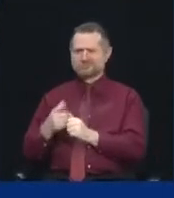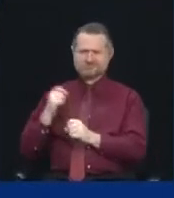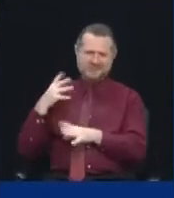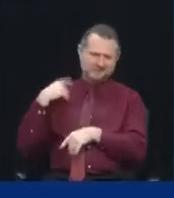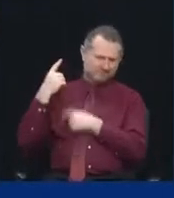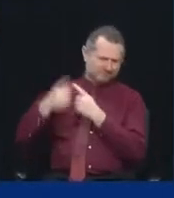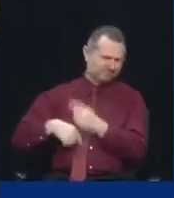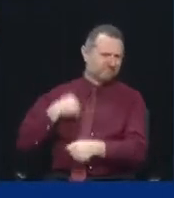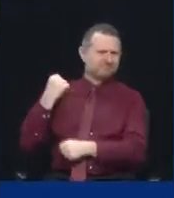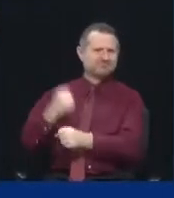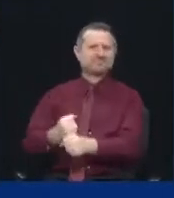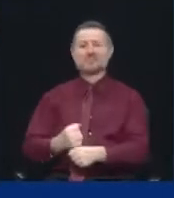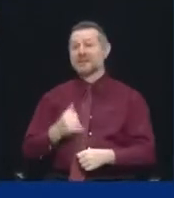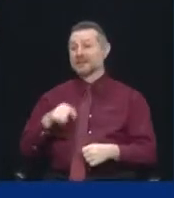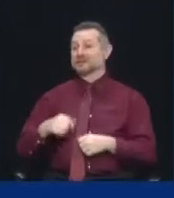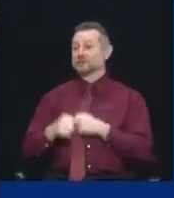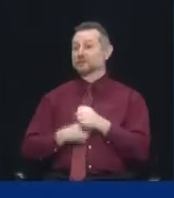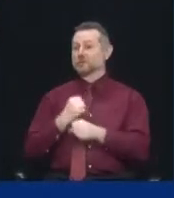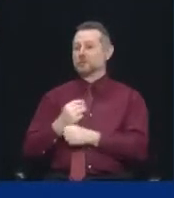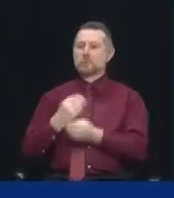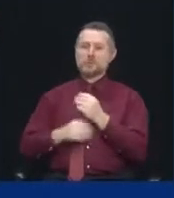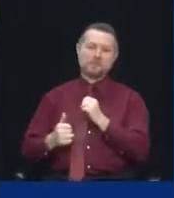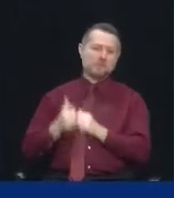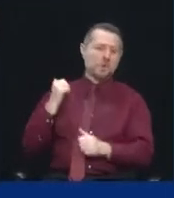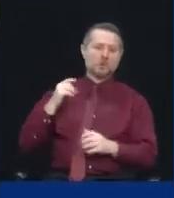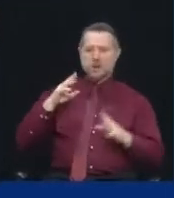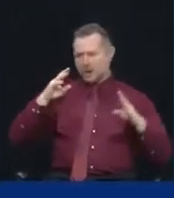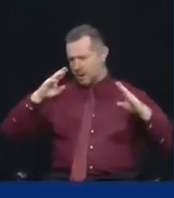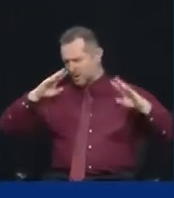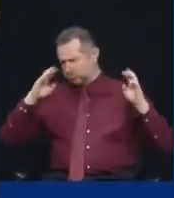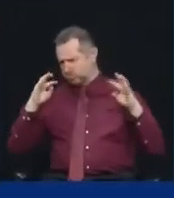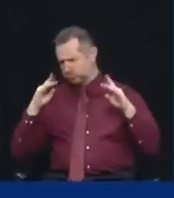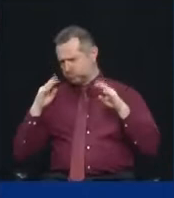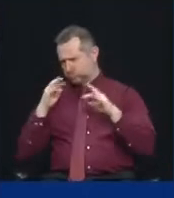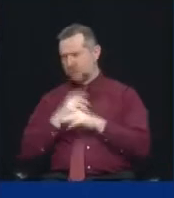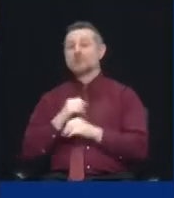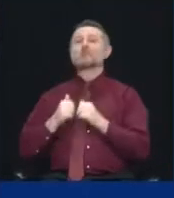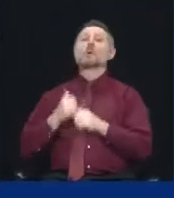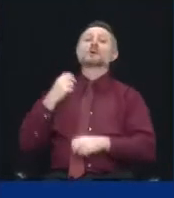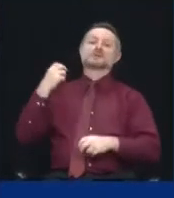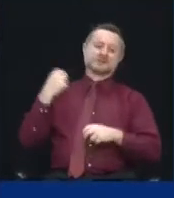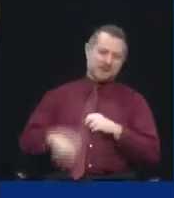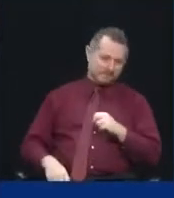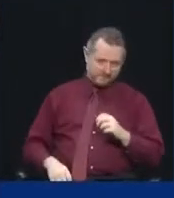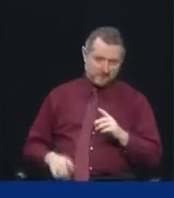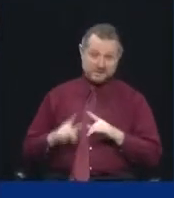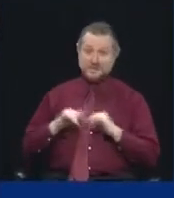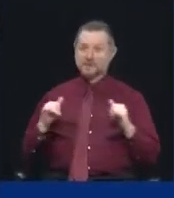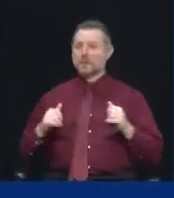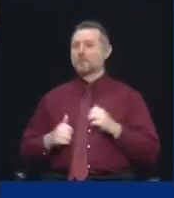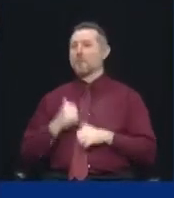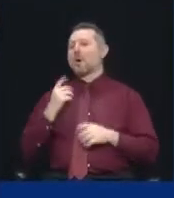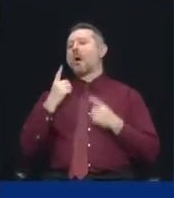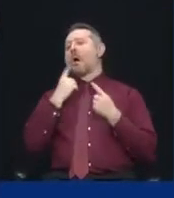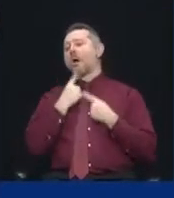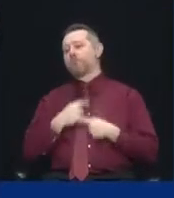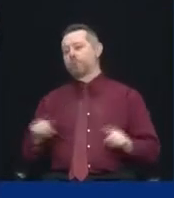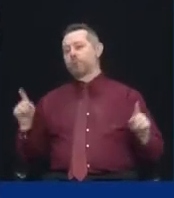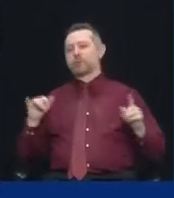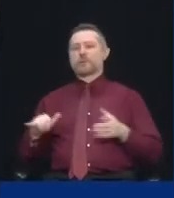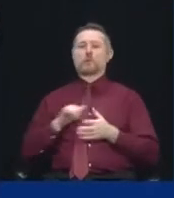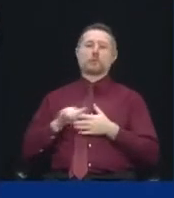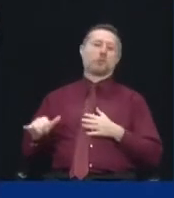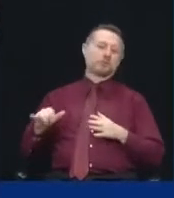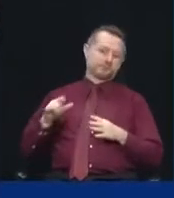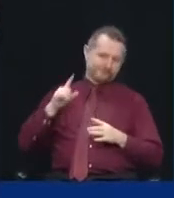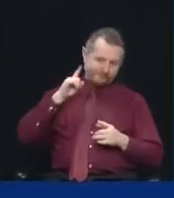most complicated and most difficult budget, but it's probably the budget that also does the most for New York in terms of reform and